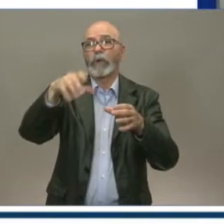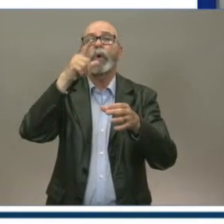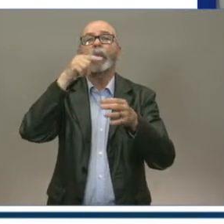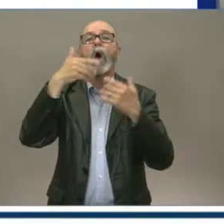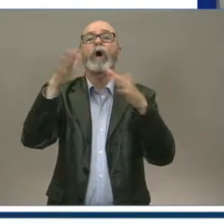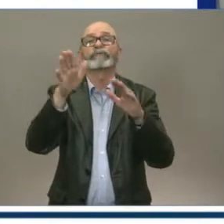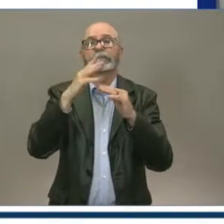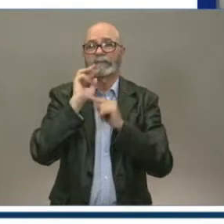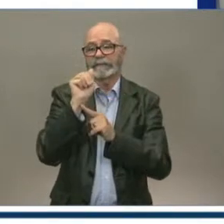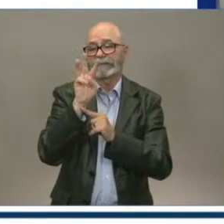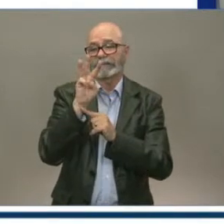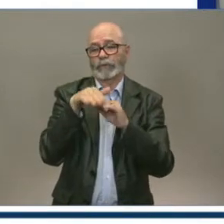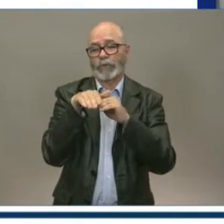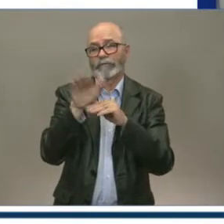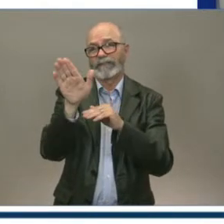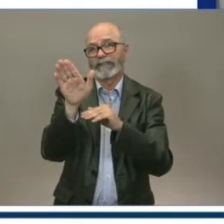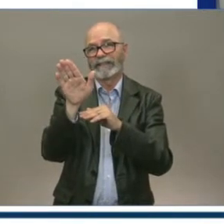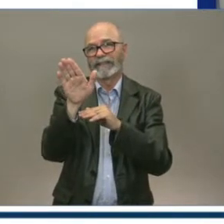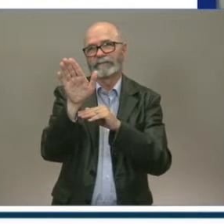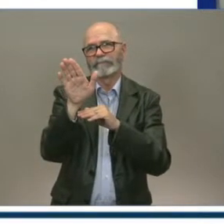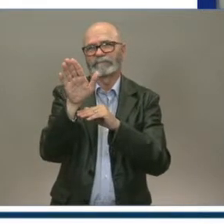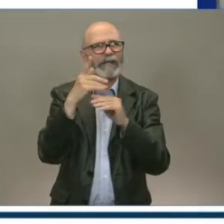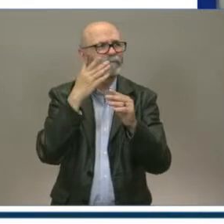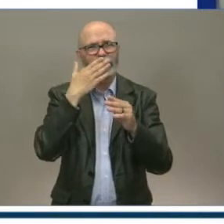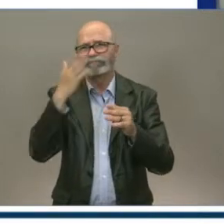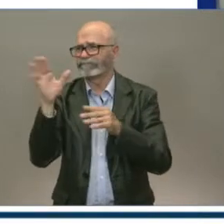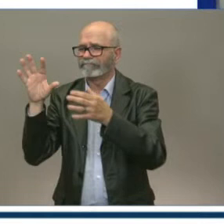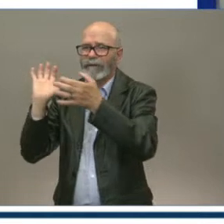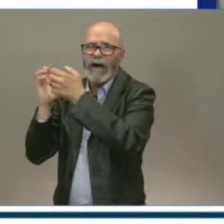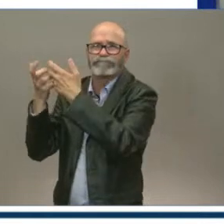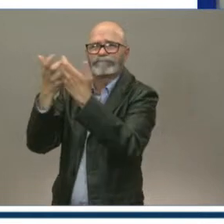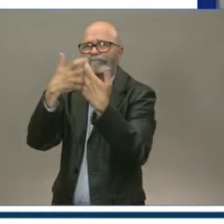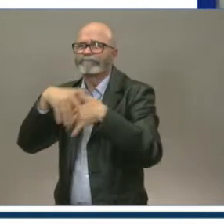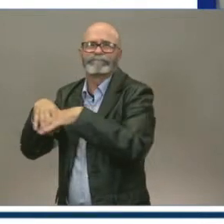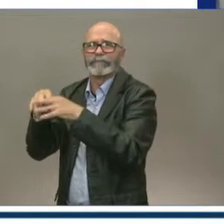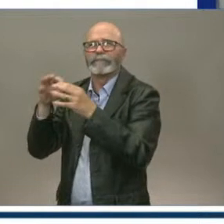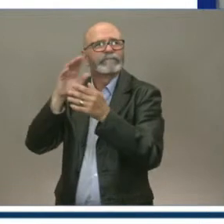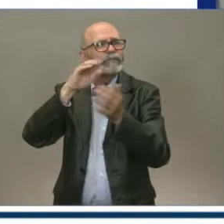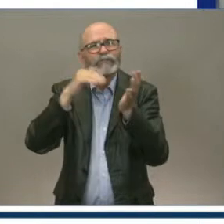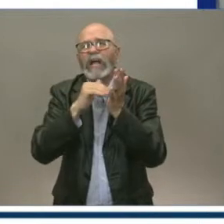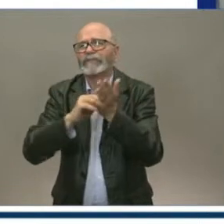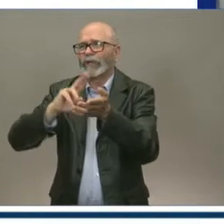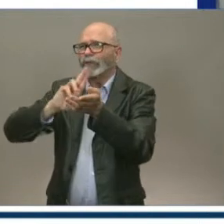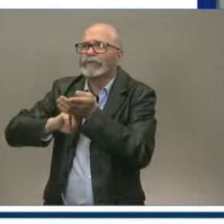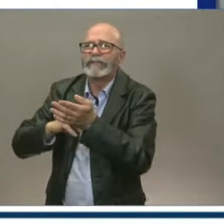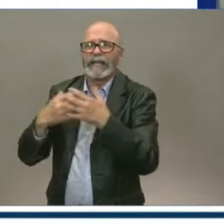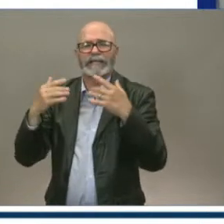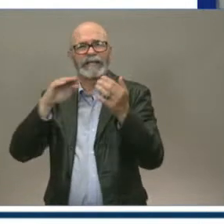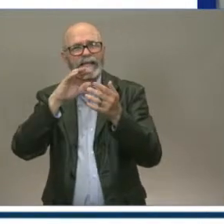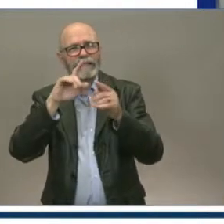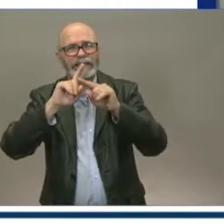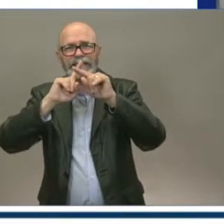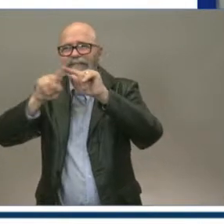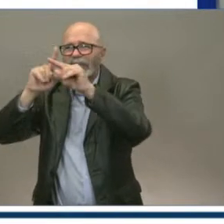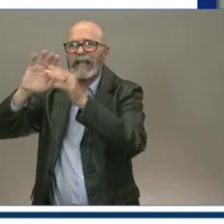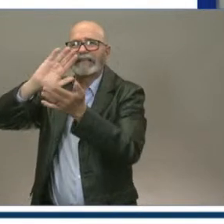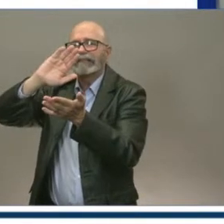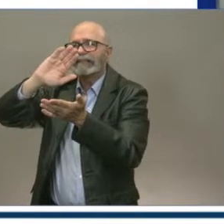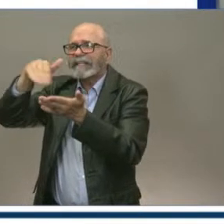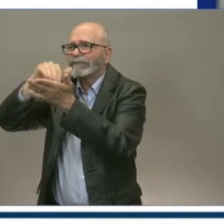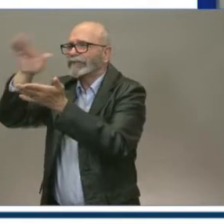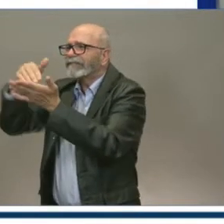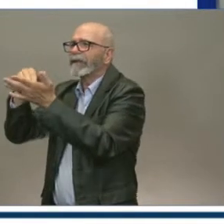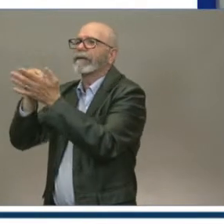the continued leadership and hard work of the health directors and health centers in the 13 communities, Mi'kmaq Health and Wellness, and the Mi'kmaq